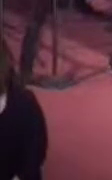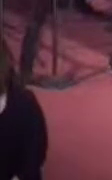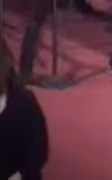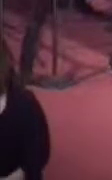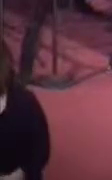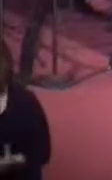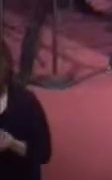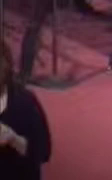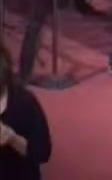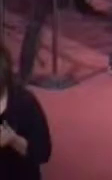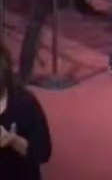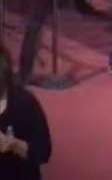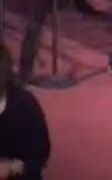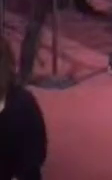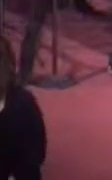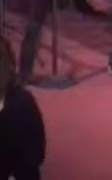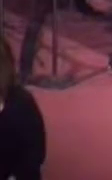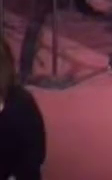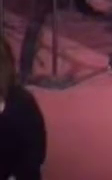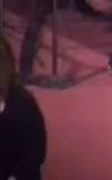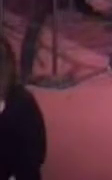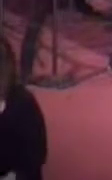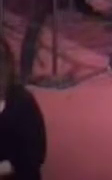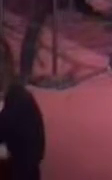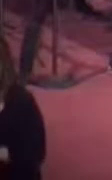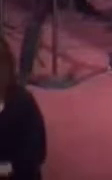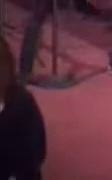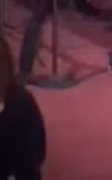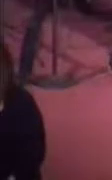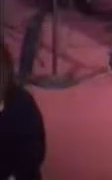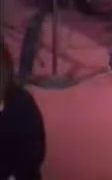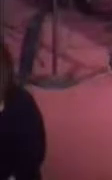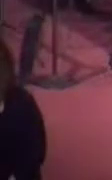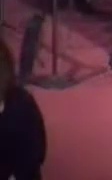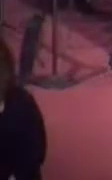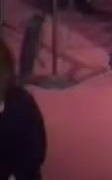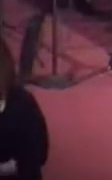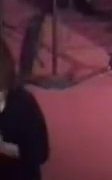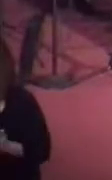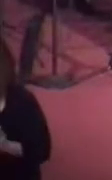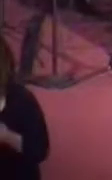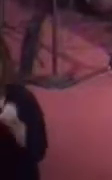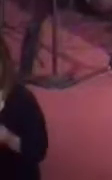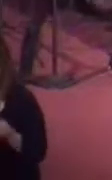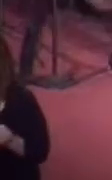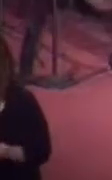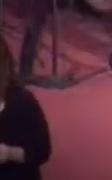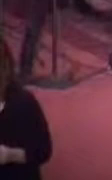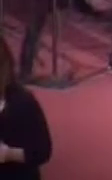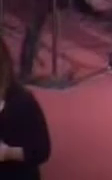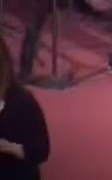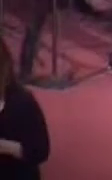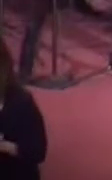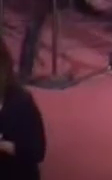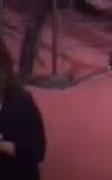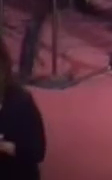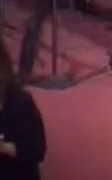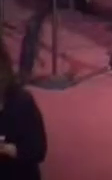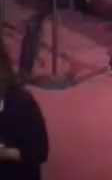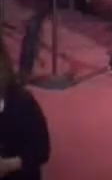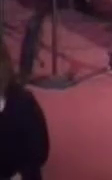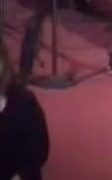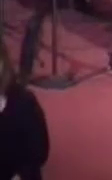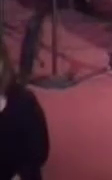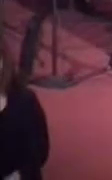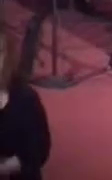have I done? I've made a big mistake. I should not have promised that. I should not have bought that car. I should not have done this. You know what I mean? Like,